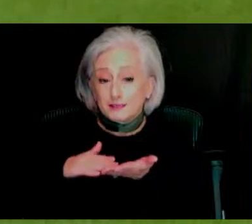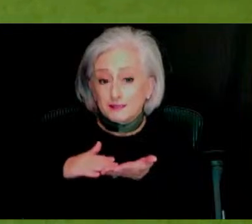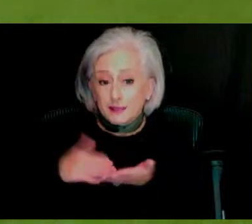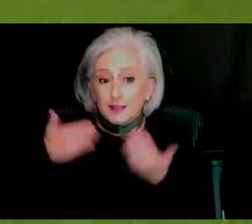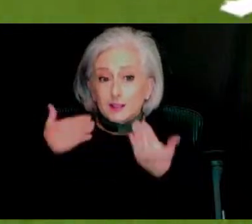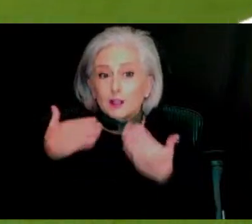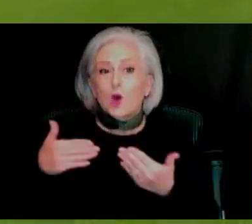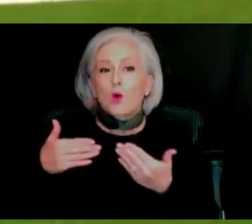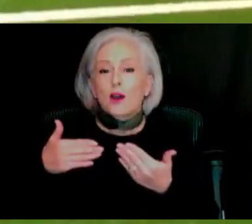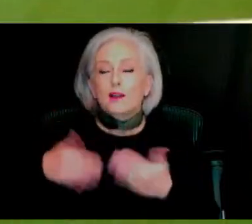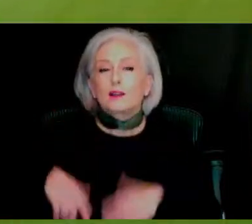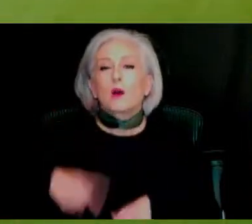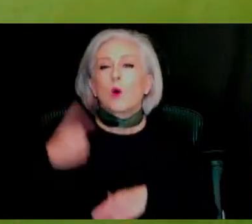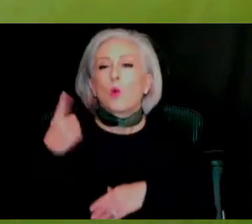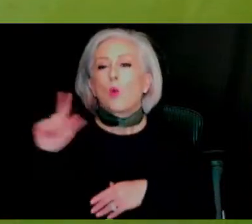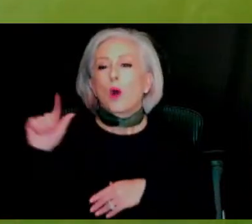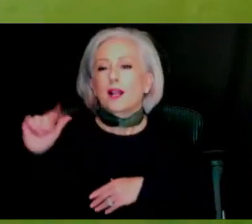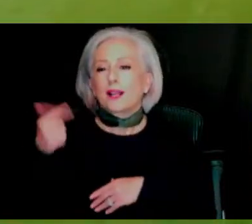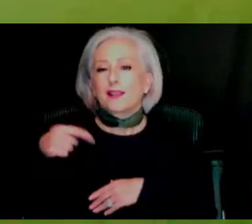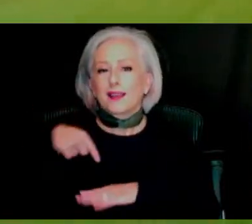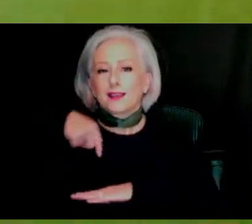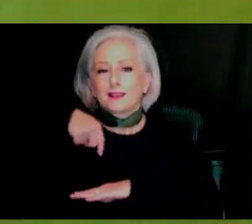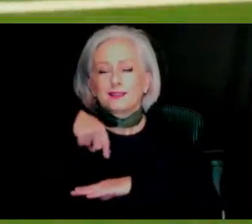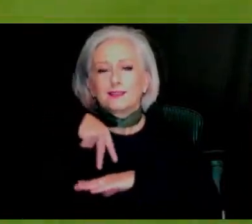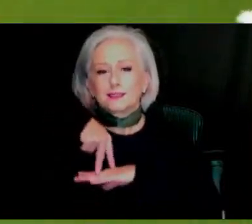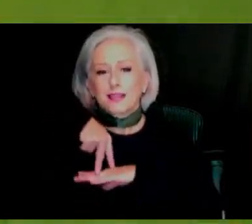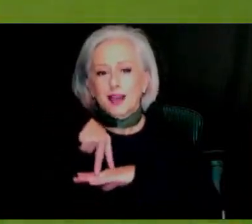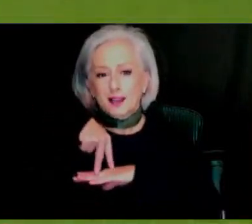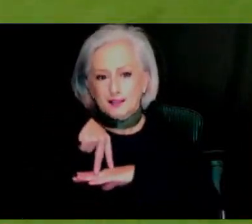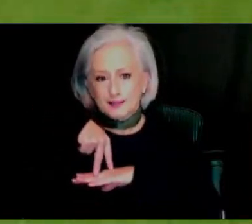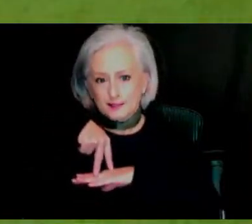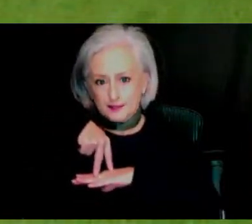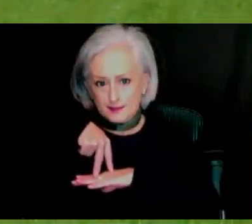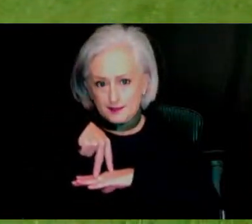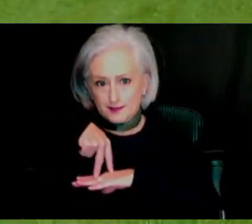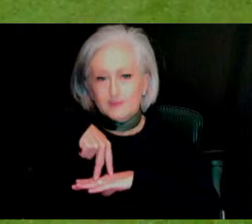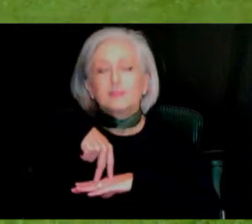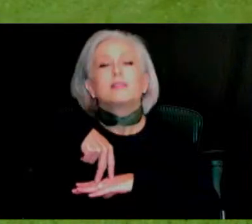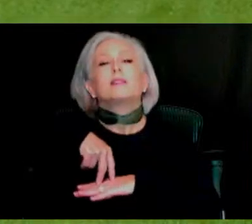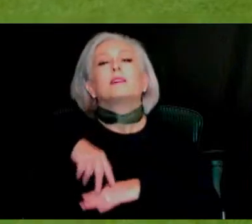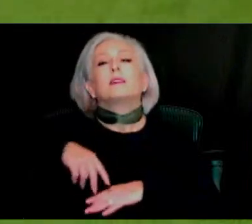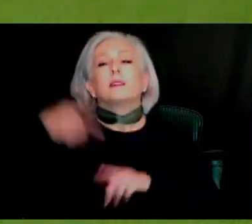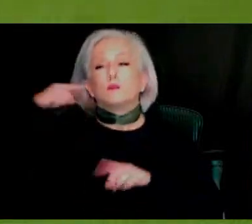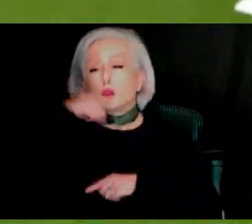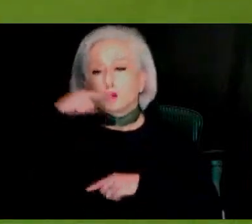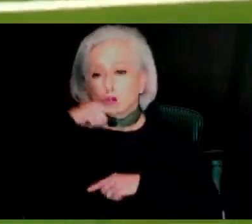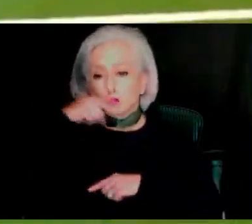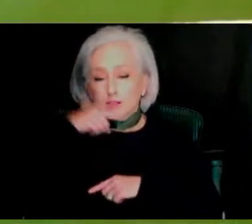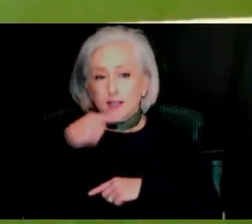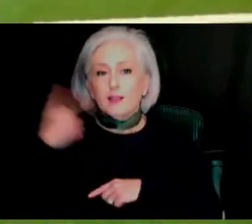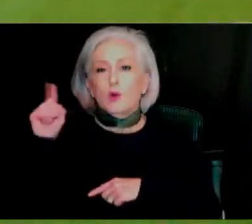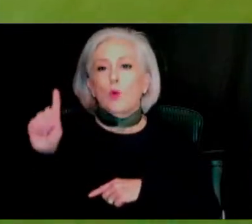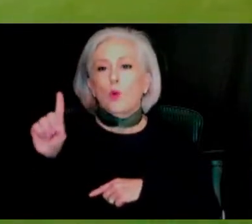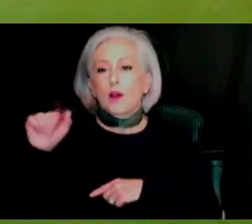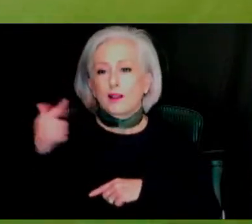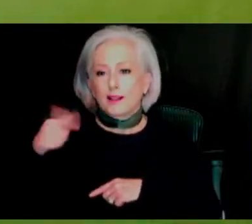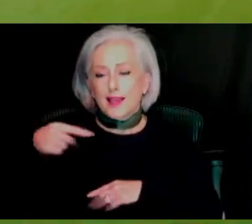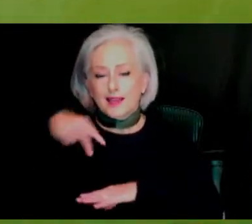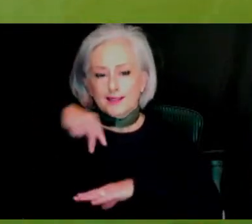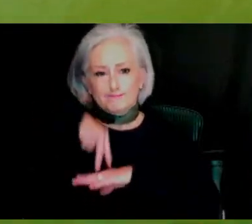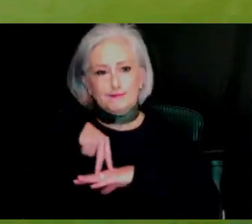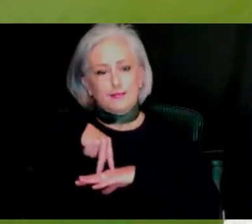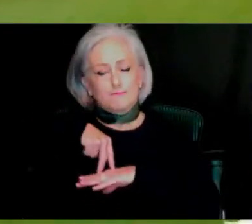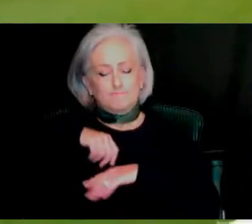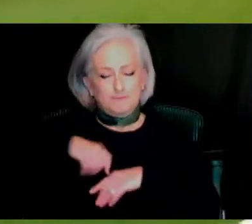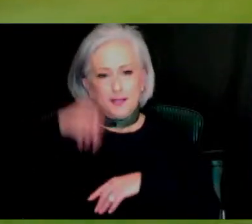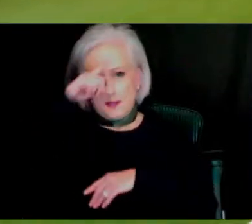water. When you are brushing your teeth, take a second, stand on one leg, brush your teeth. I like to do this because usually those